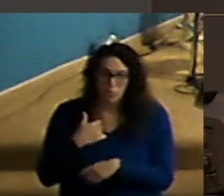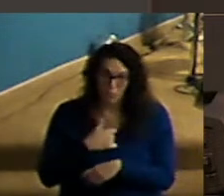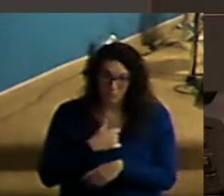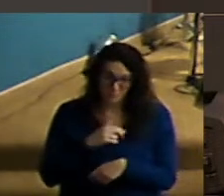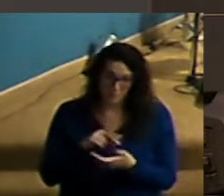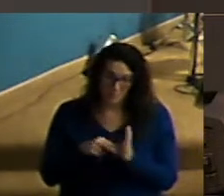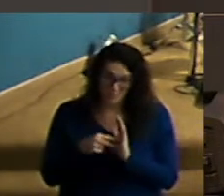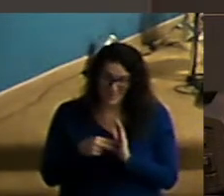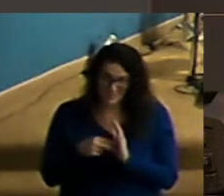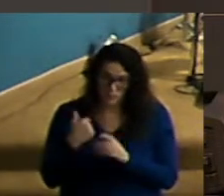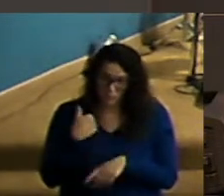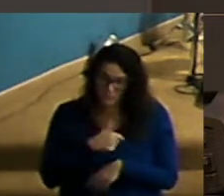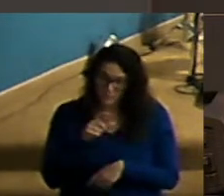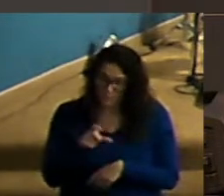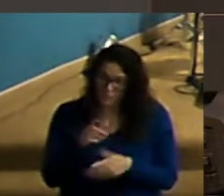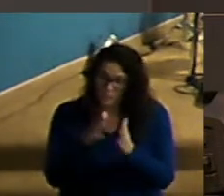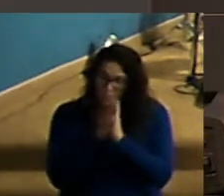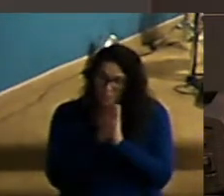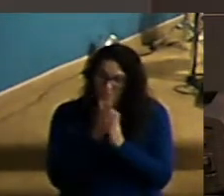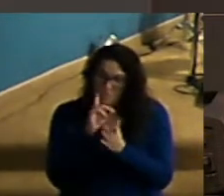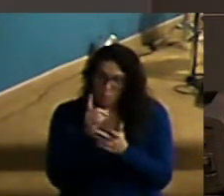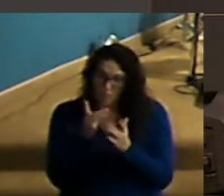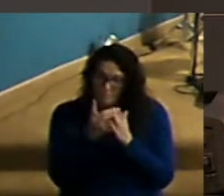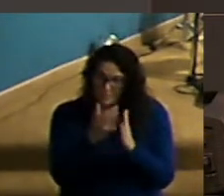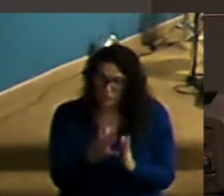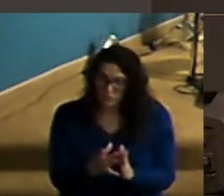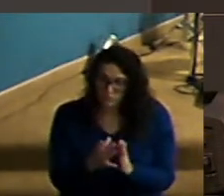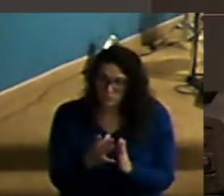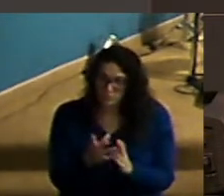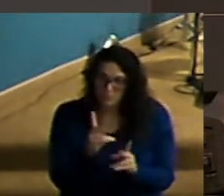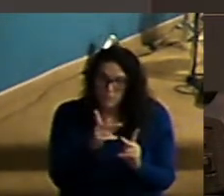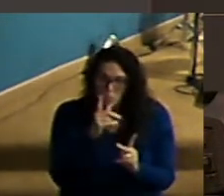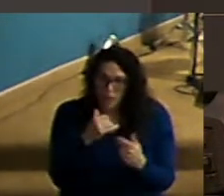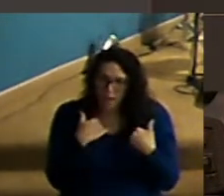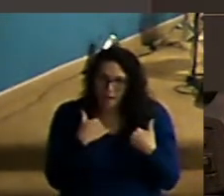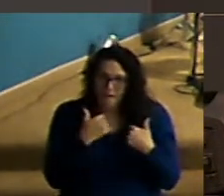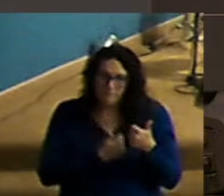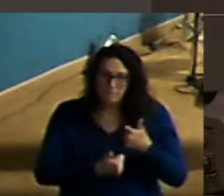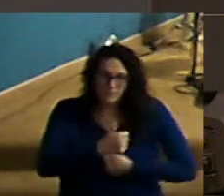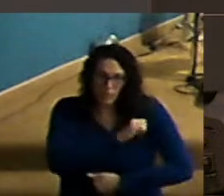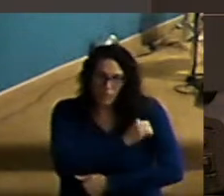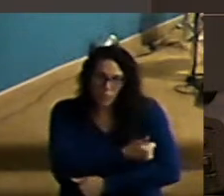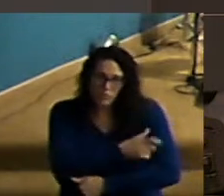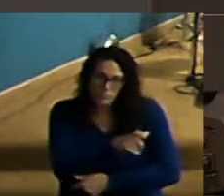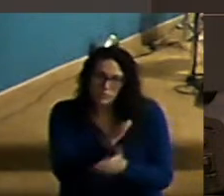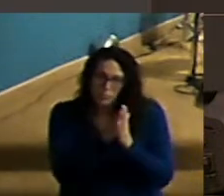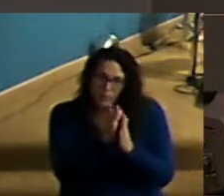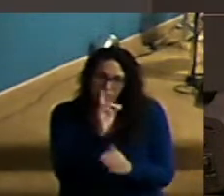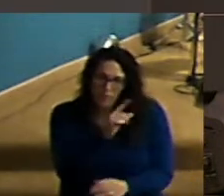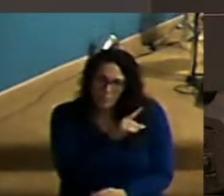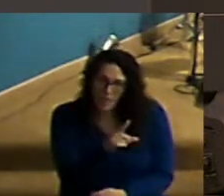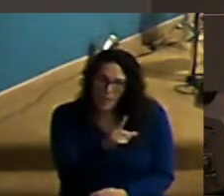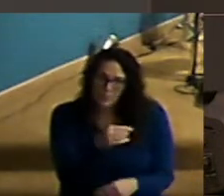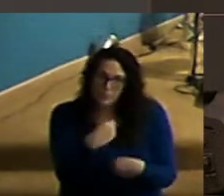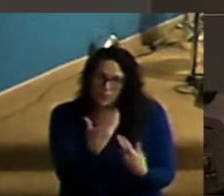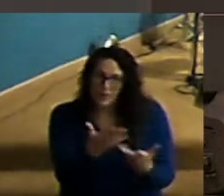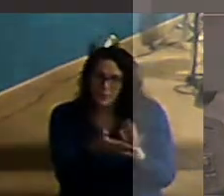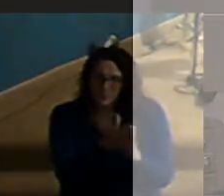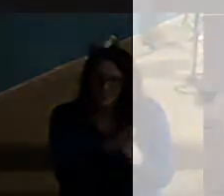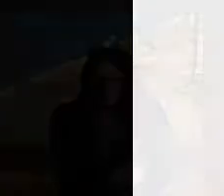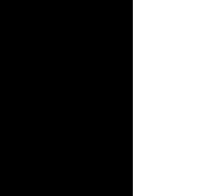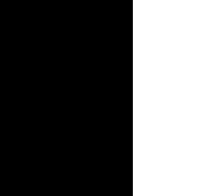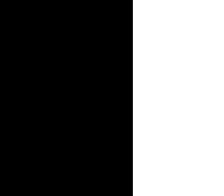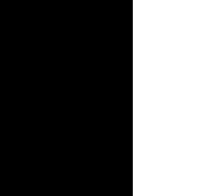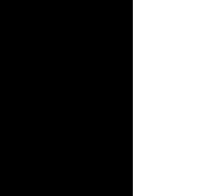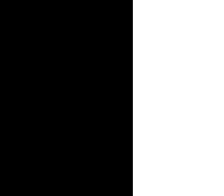leaders. Pray for those who are in authority for peace. Again, Christopher Wright reminds us, the prayer of God's